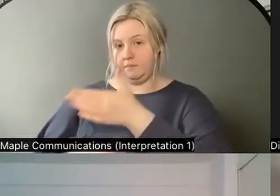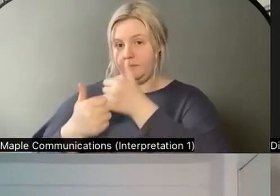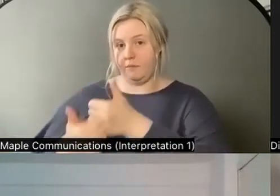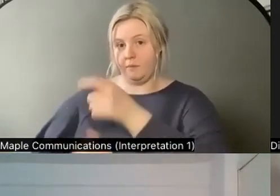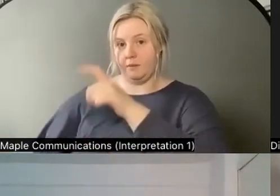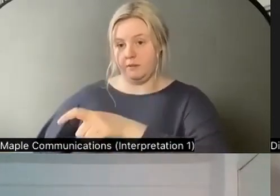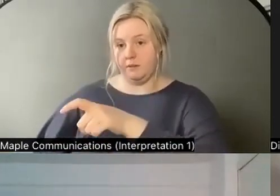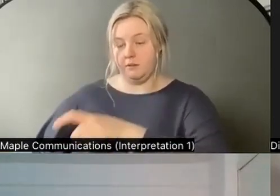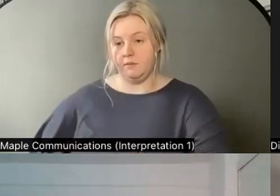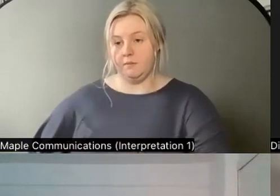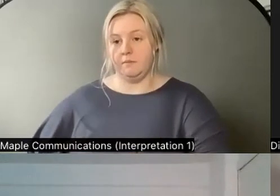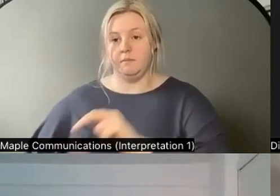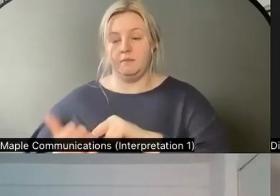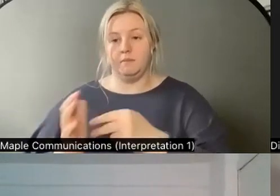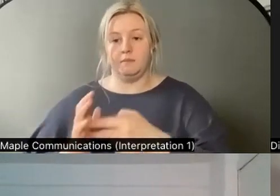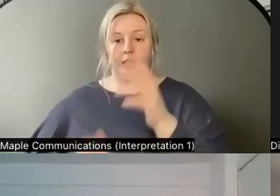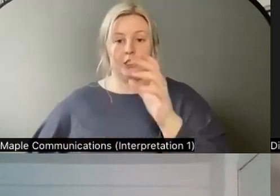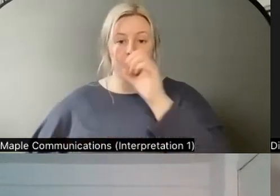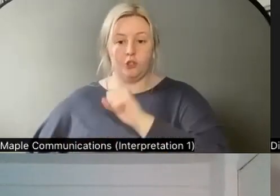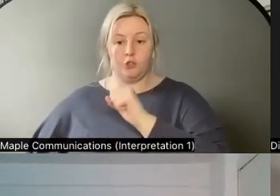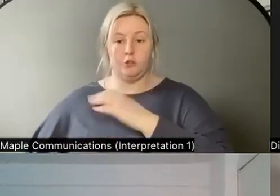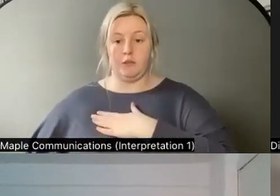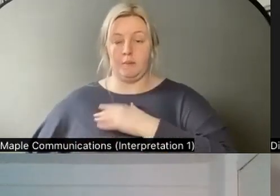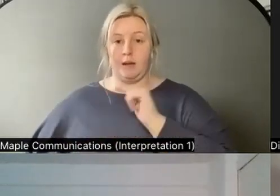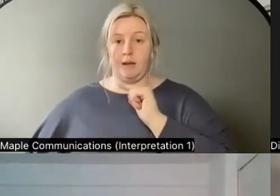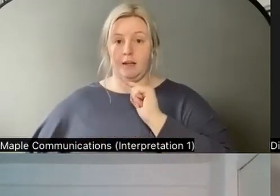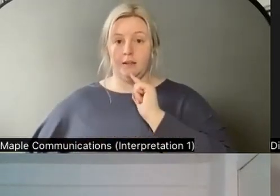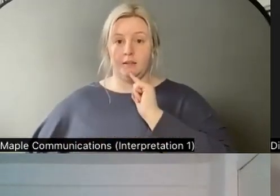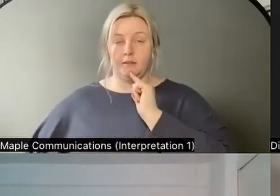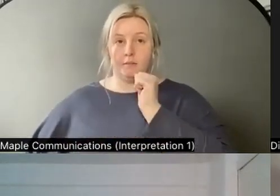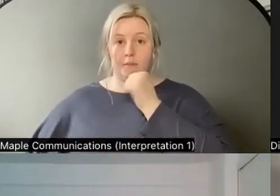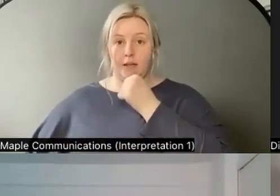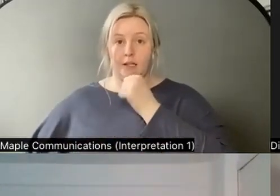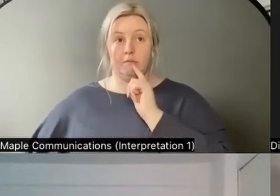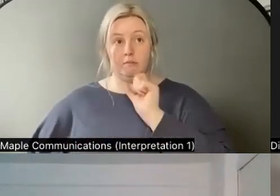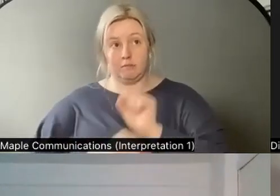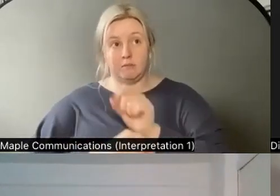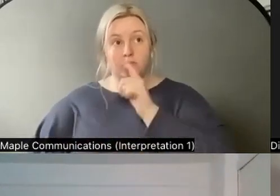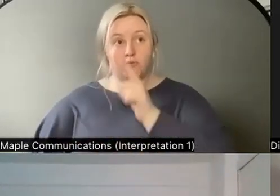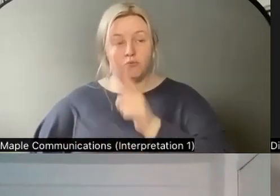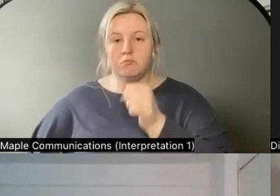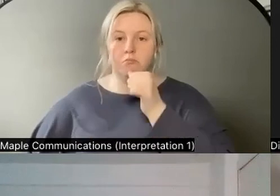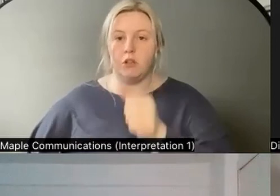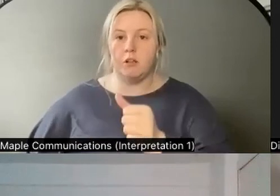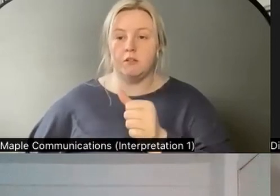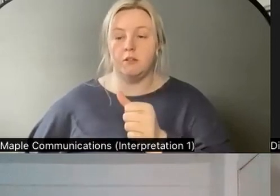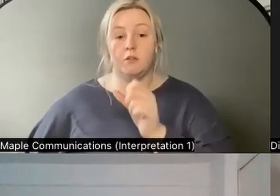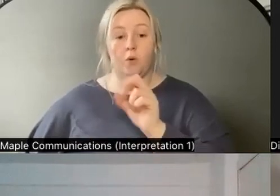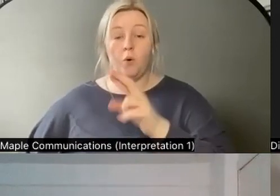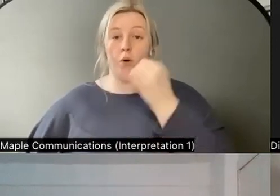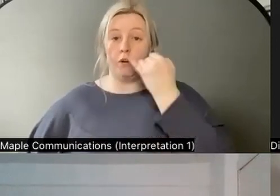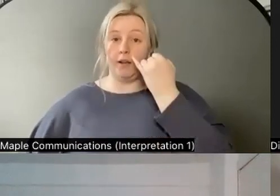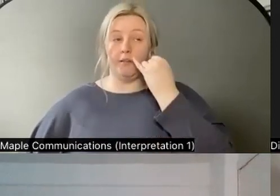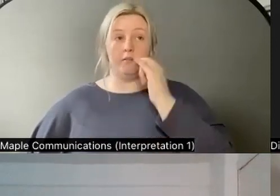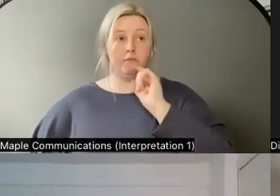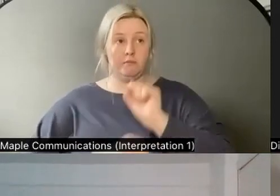is assumed that none of my pain is real. Or if it is real,